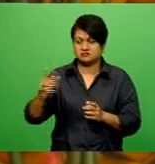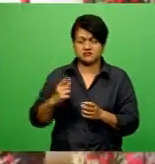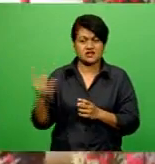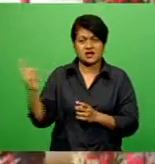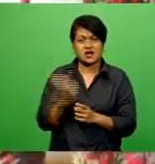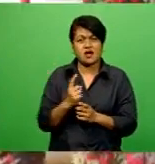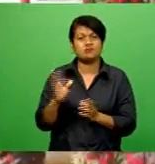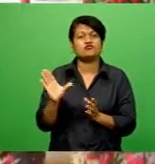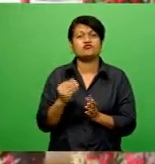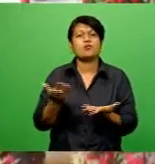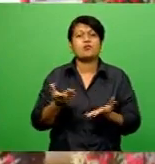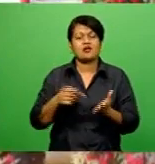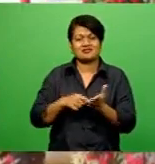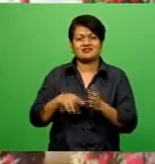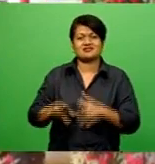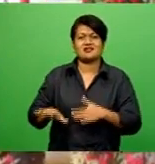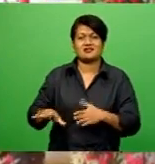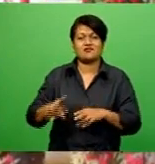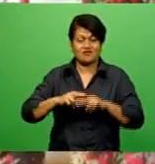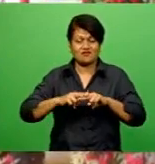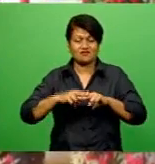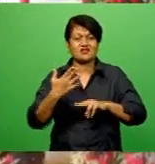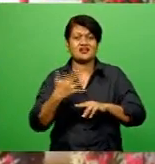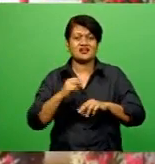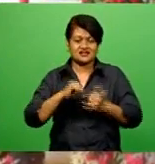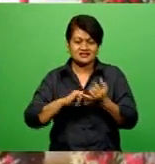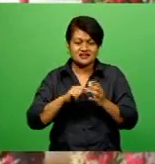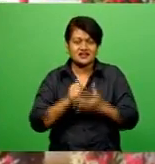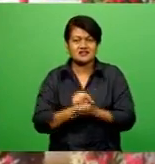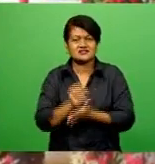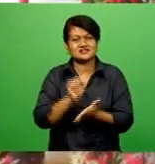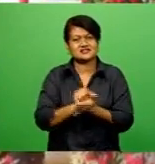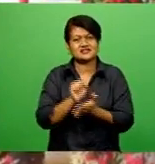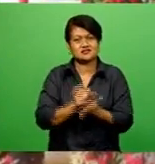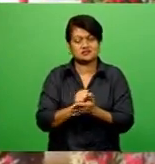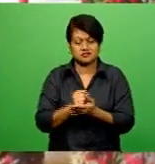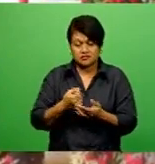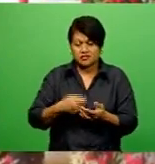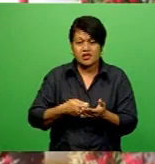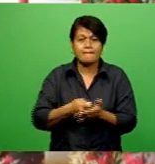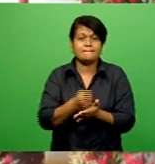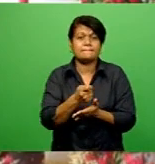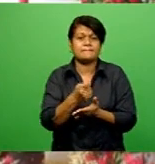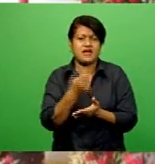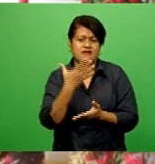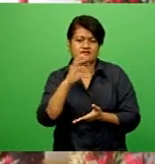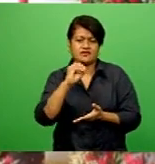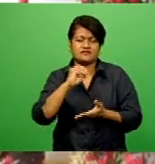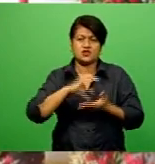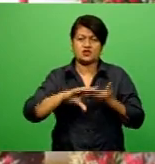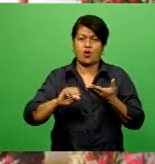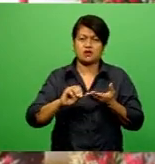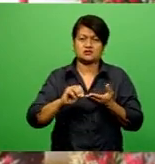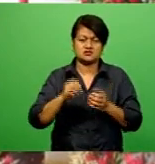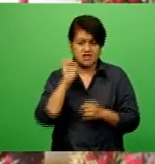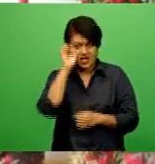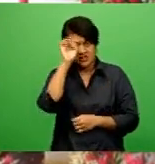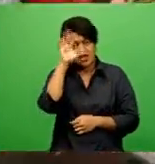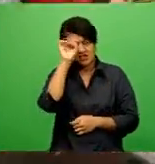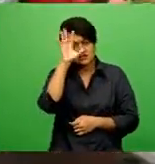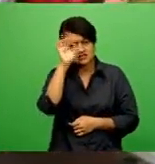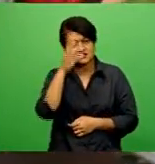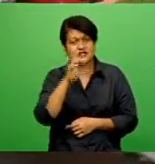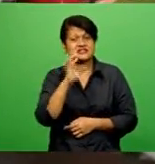the market on Friday and Saturday. To get to the market, they pay around $50 in taxi fare and sometimes